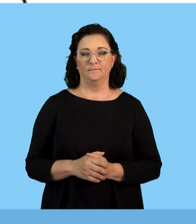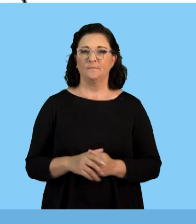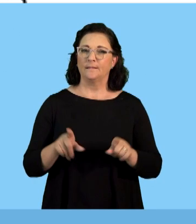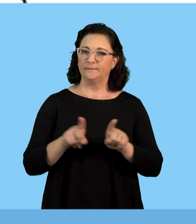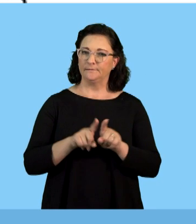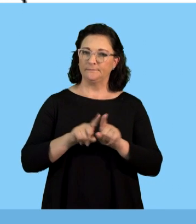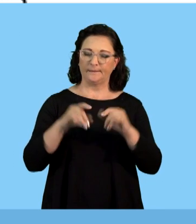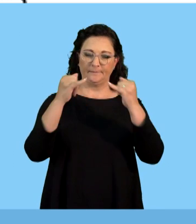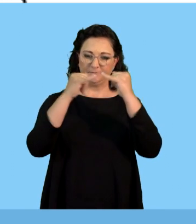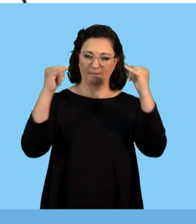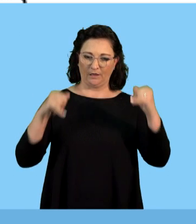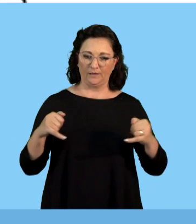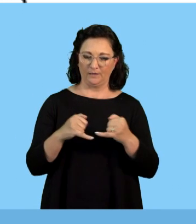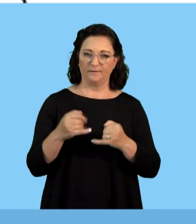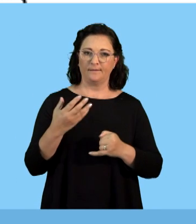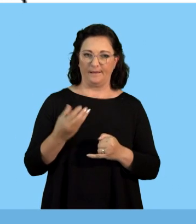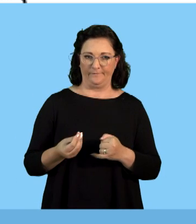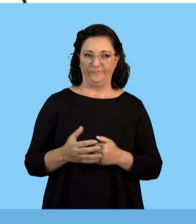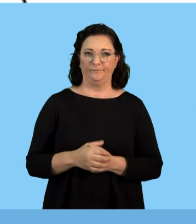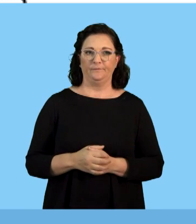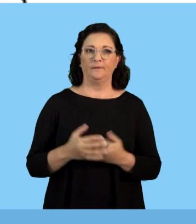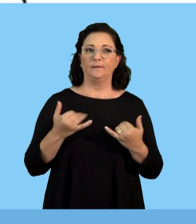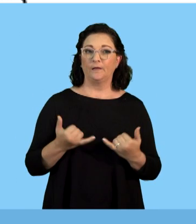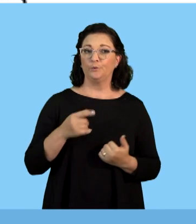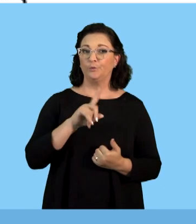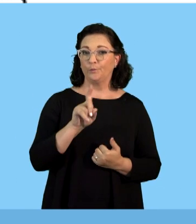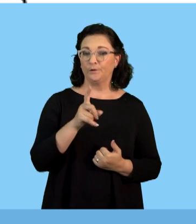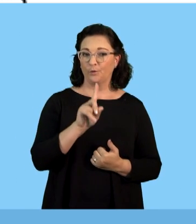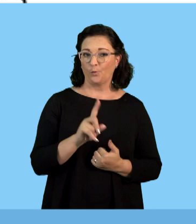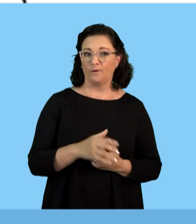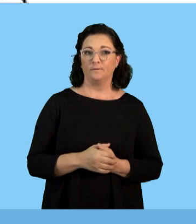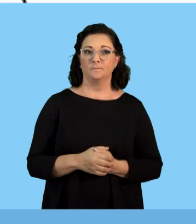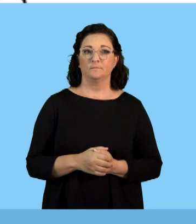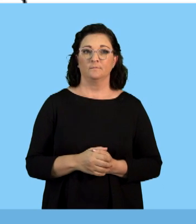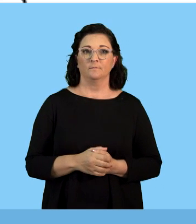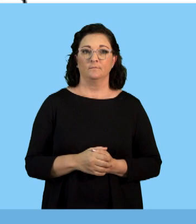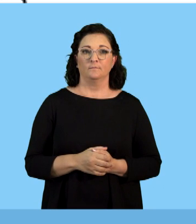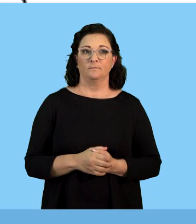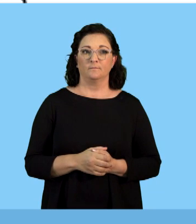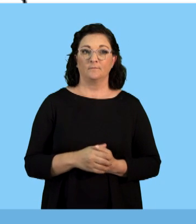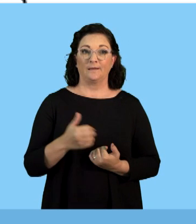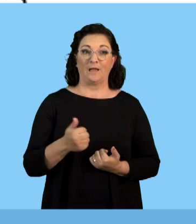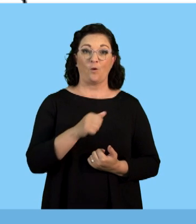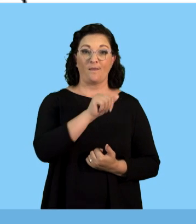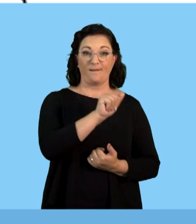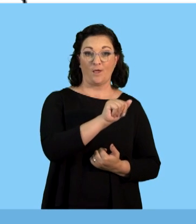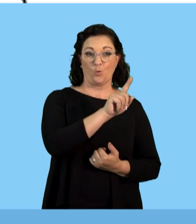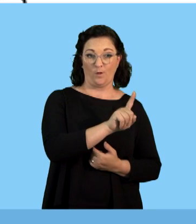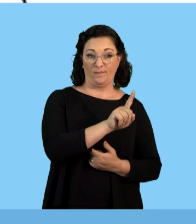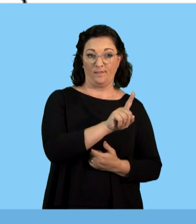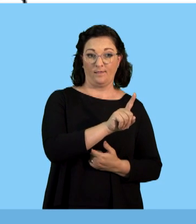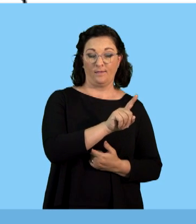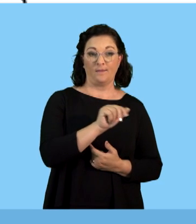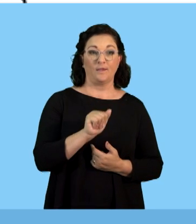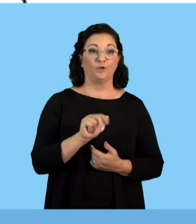We still have the very same circuit diagram, but then now the question is, what is the relationship between the ammeter reading